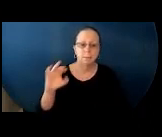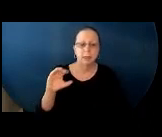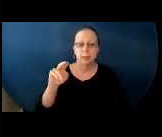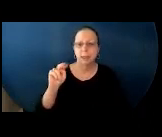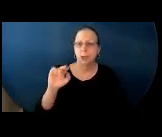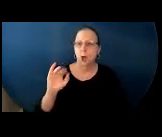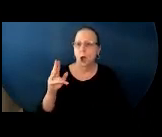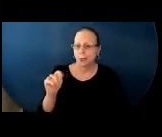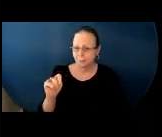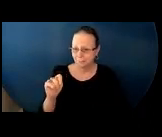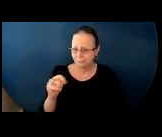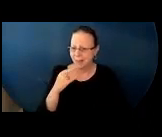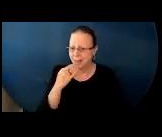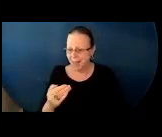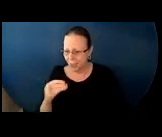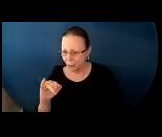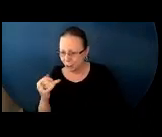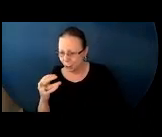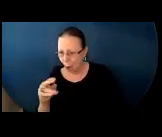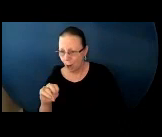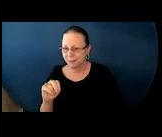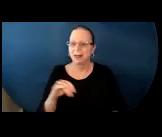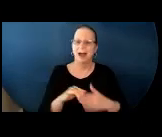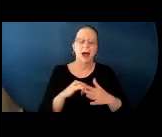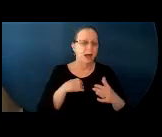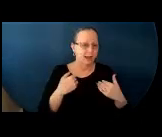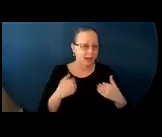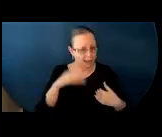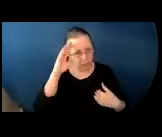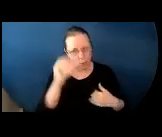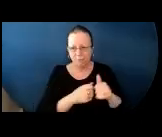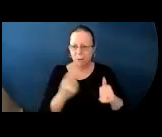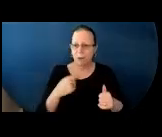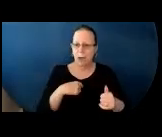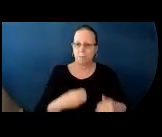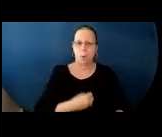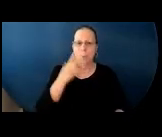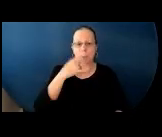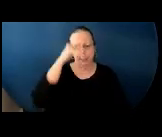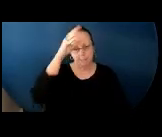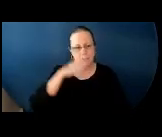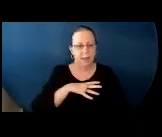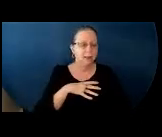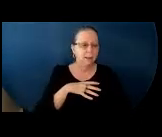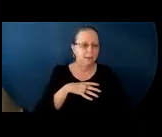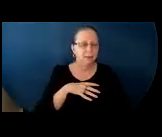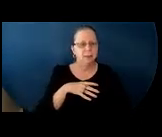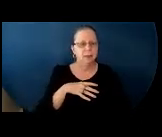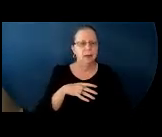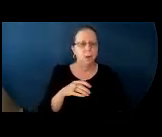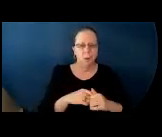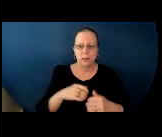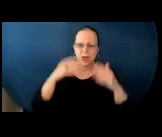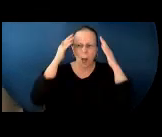Thank you, Sean. Hello, everybody. I'm John Mcnaught. I am a white male with